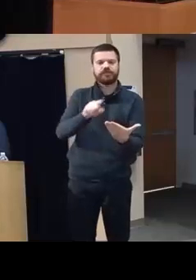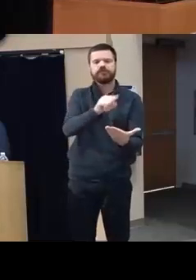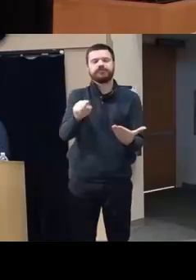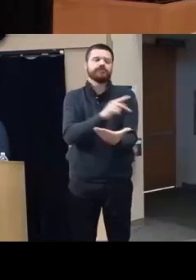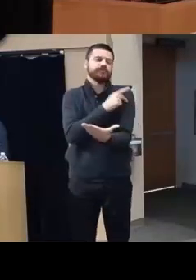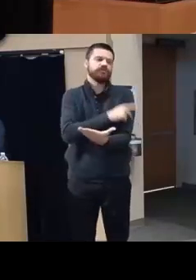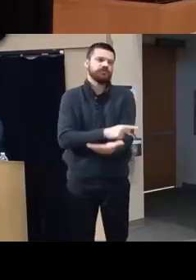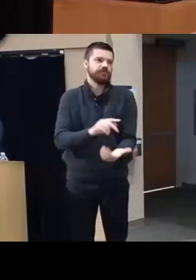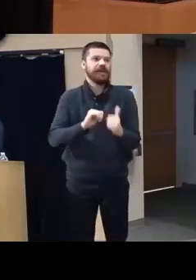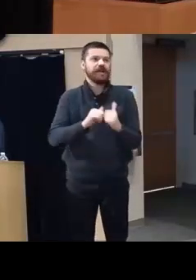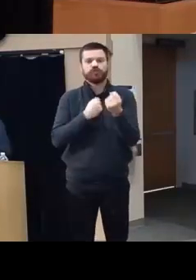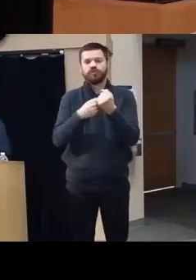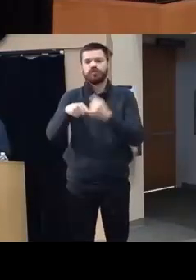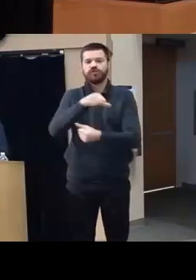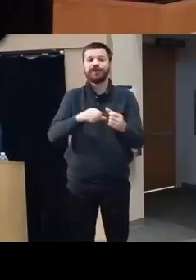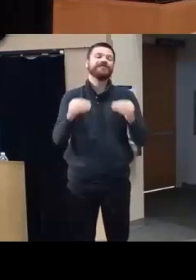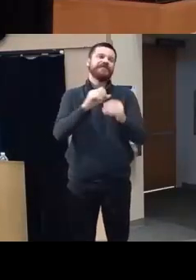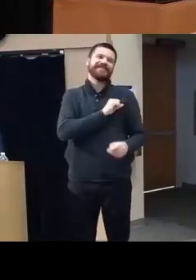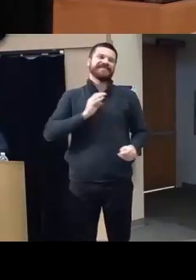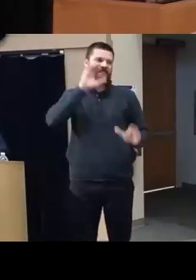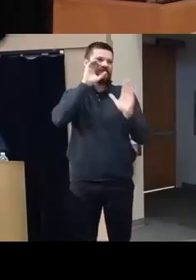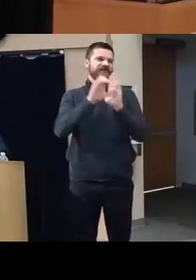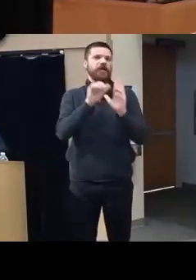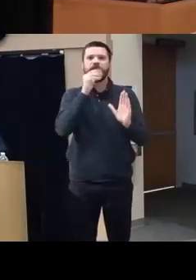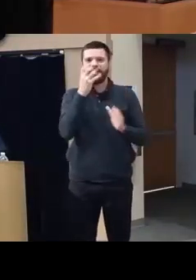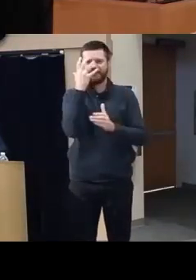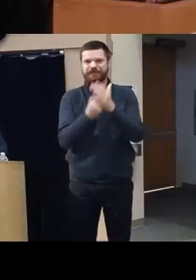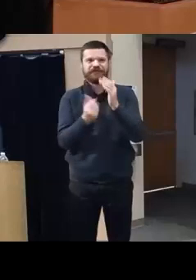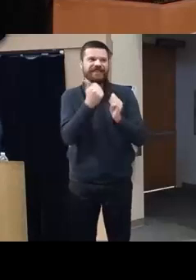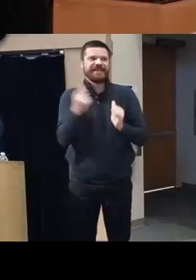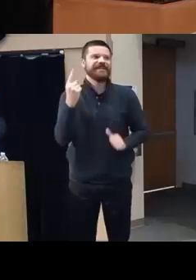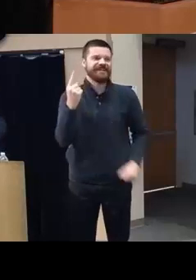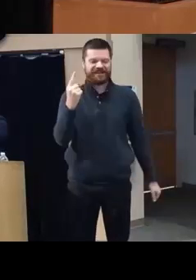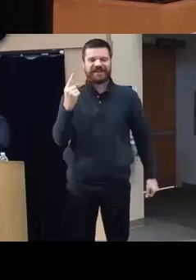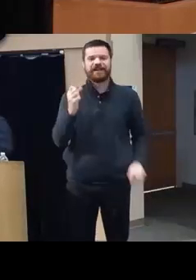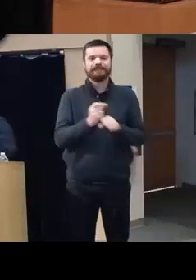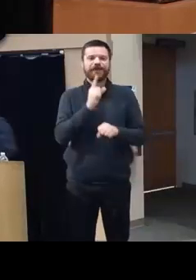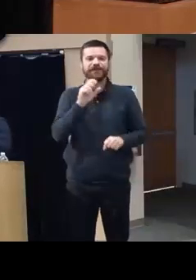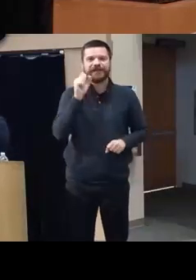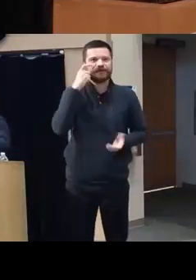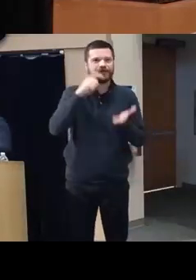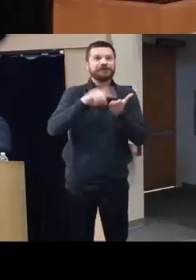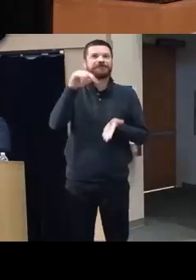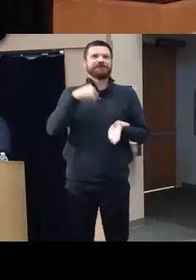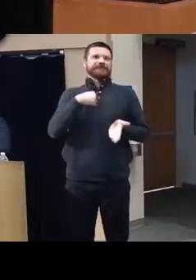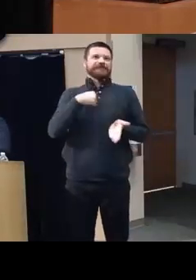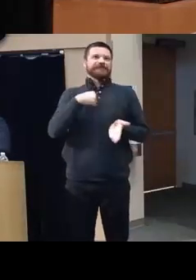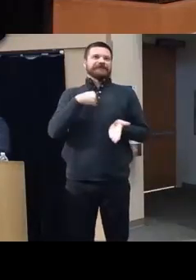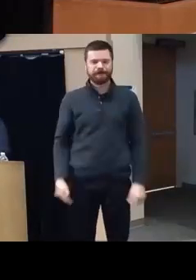another. So here's some more staff photos because I didn't want anyone to be missed. Make sure that you can find yourself